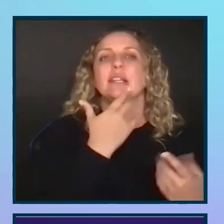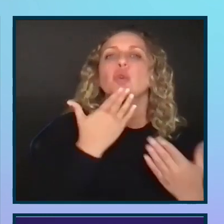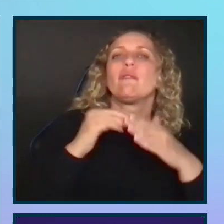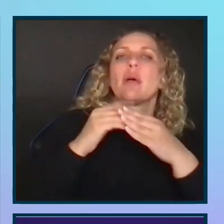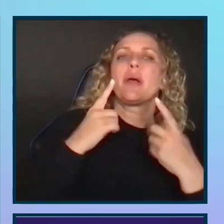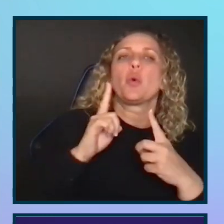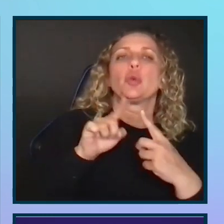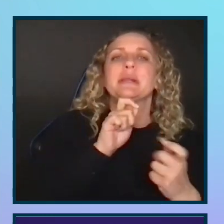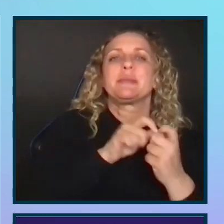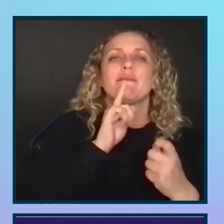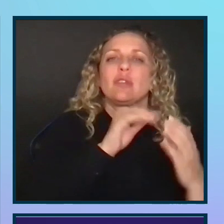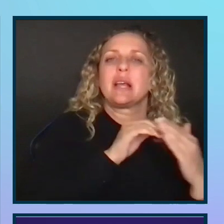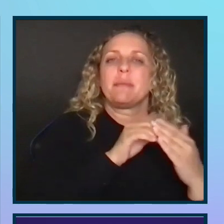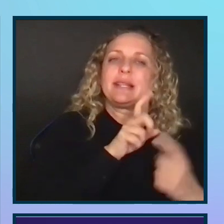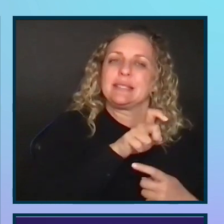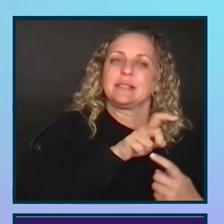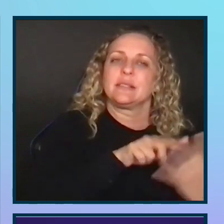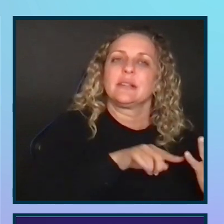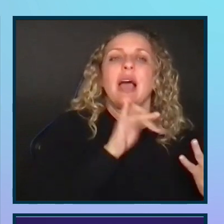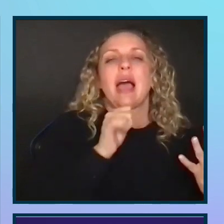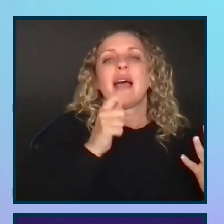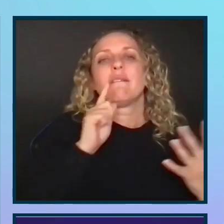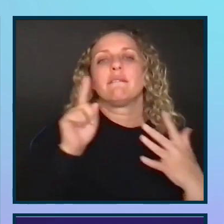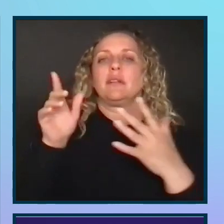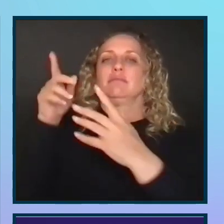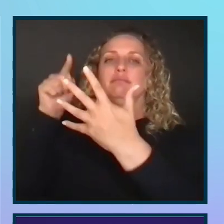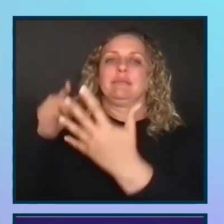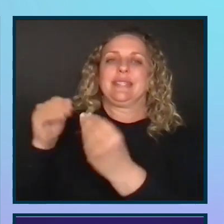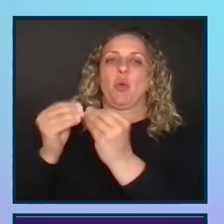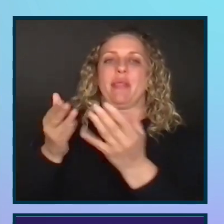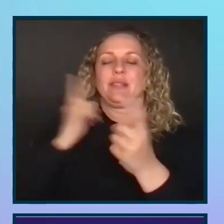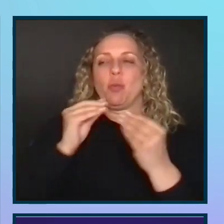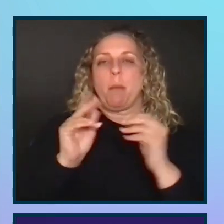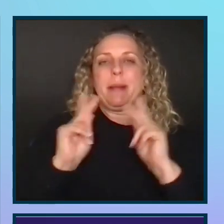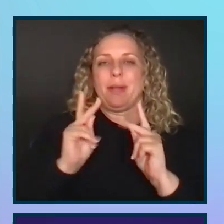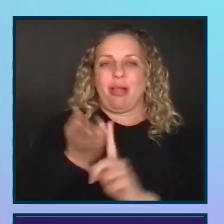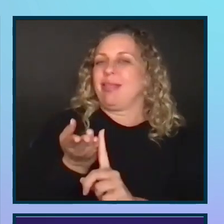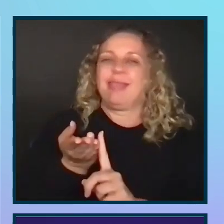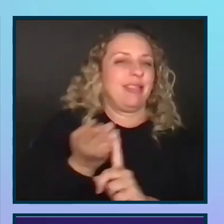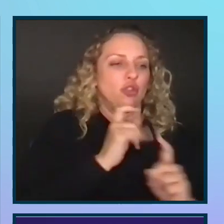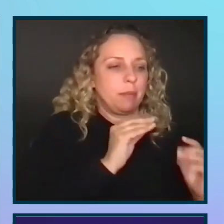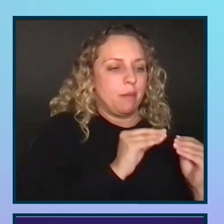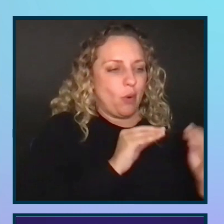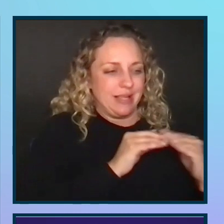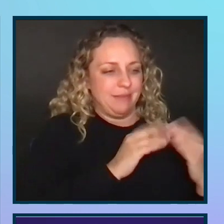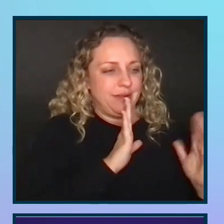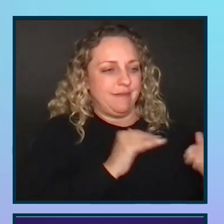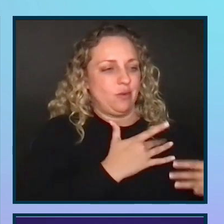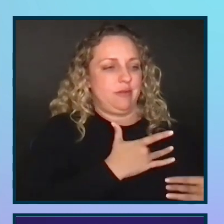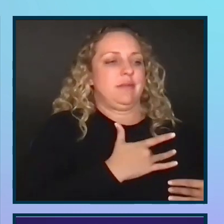work to be specifically for access needs and not as a frame to sell more things to more people. And I absolutely agree with that. And I